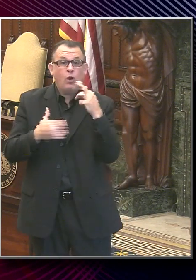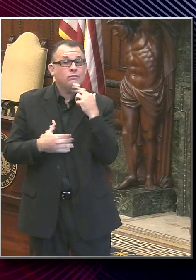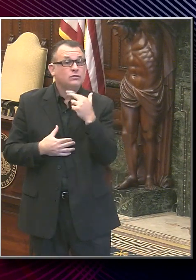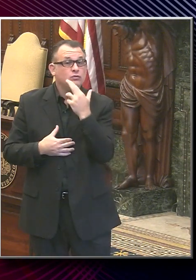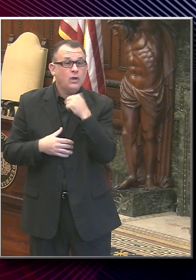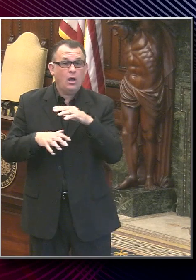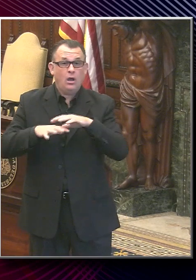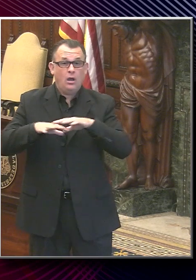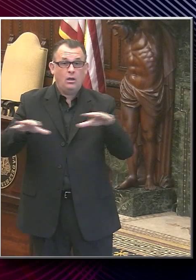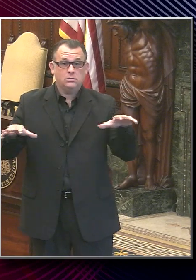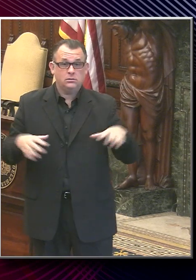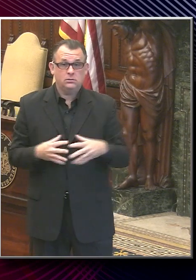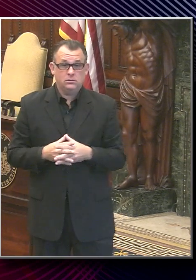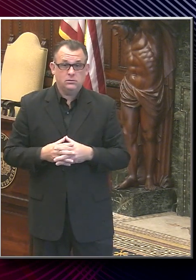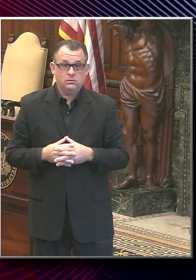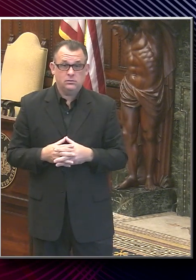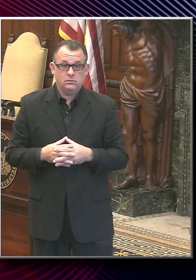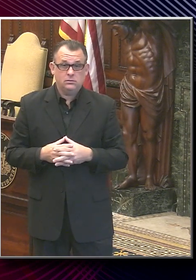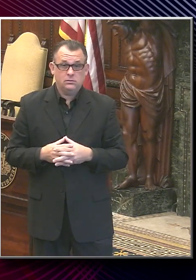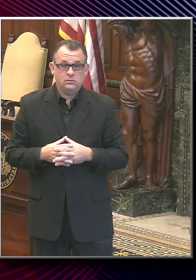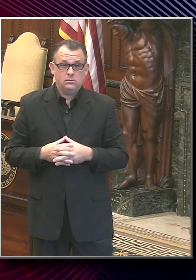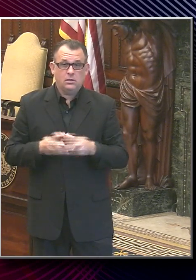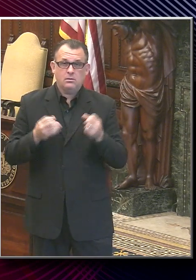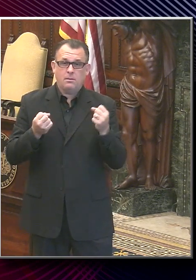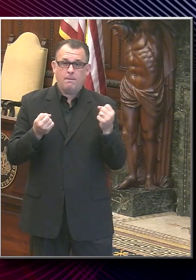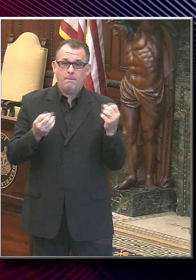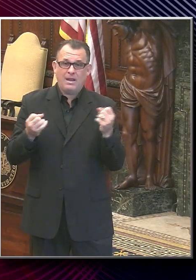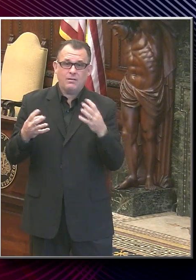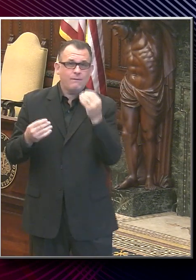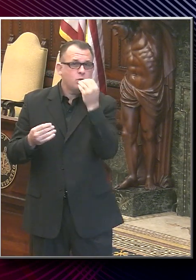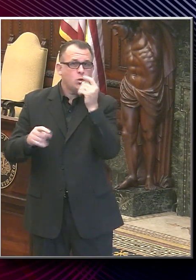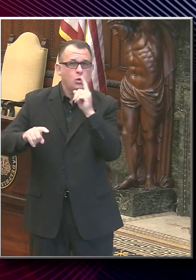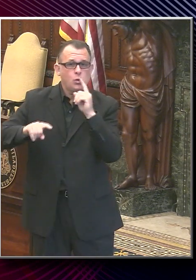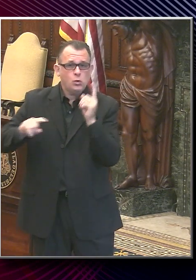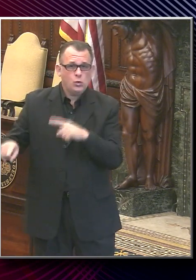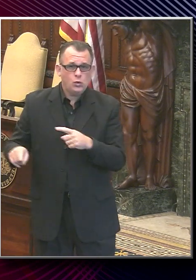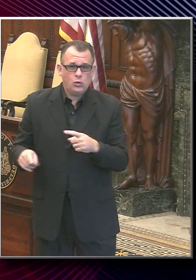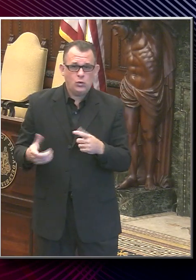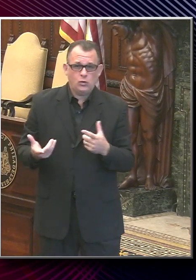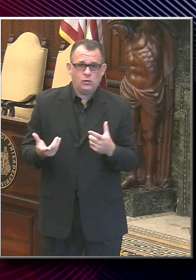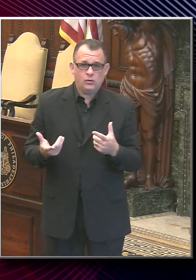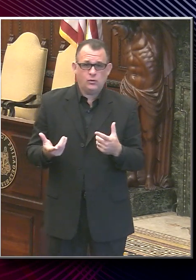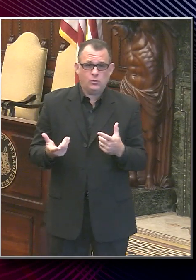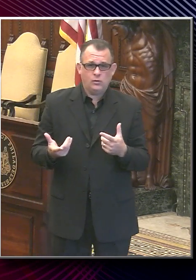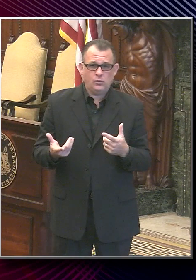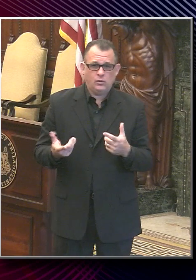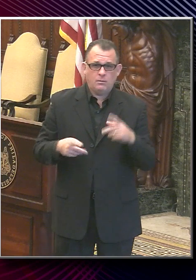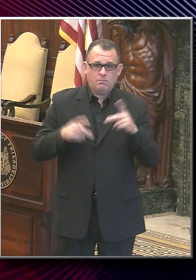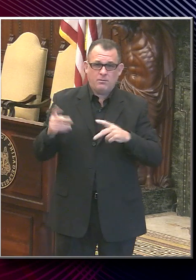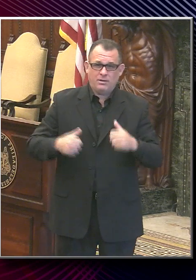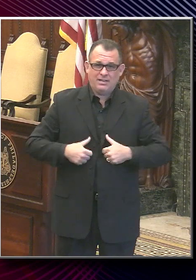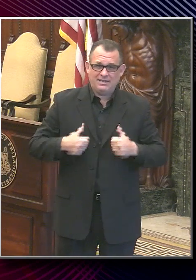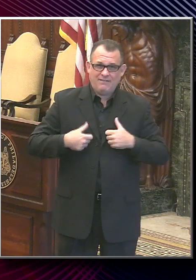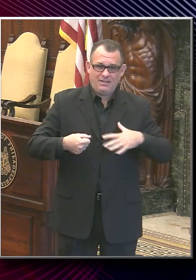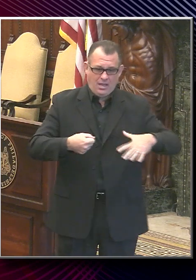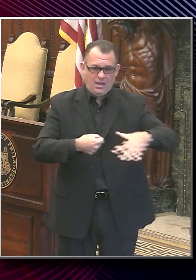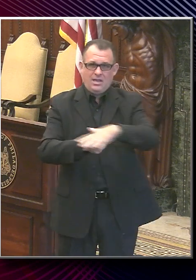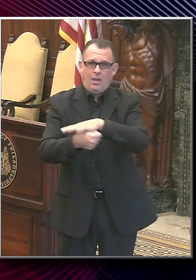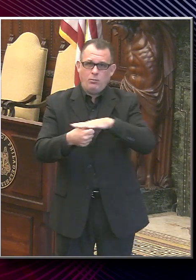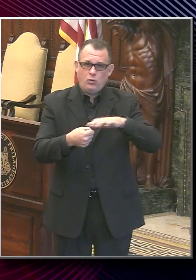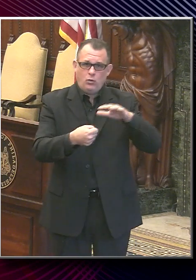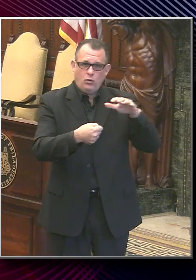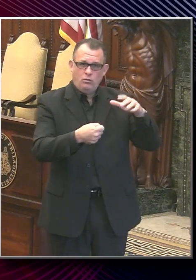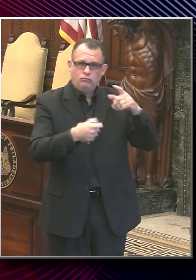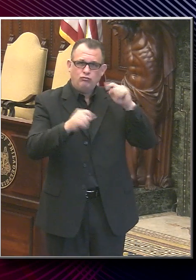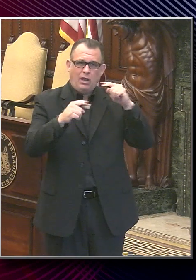outdoors, and in many of these corridors, they have people who are living on those corridors. And so we are trying to balance the